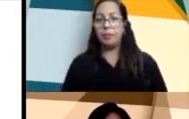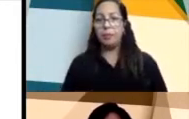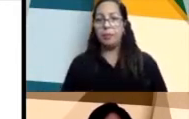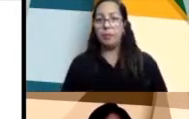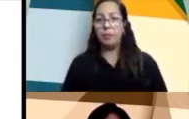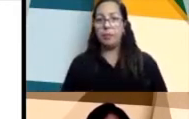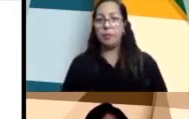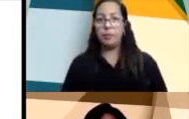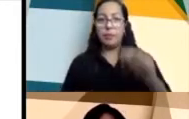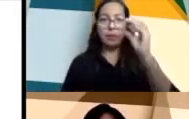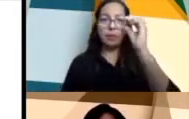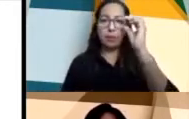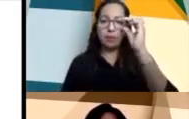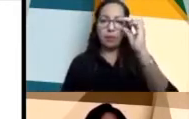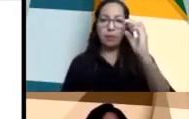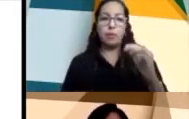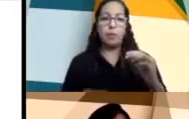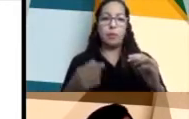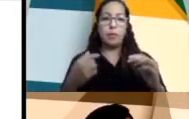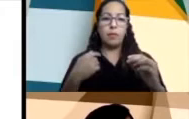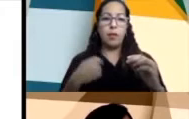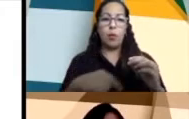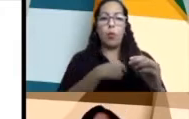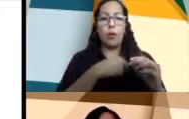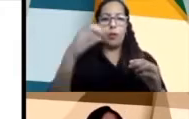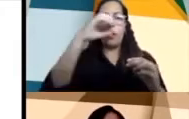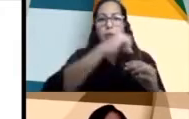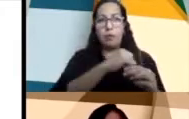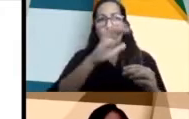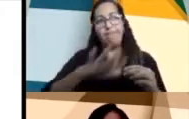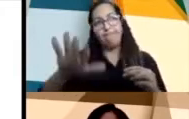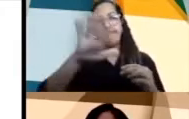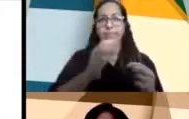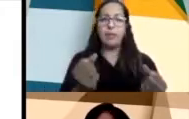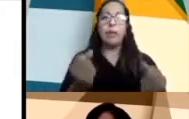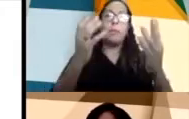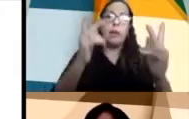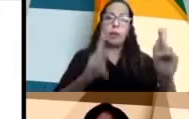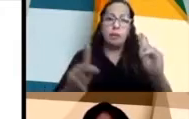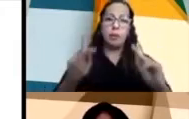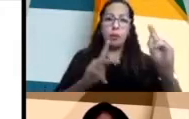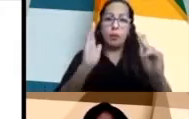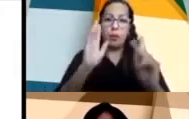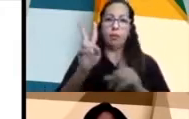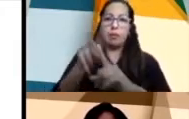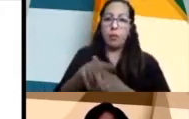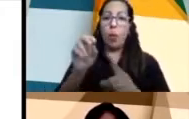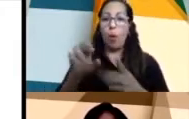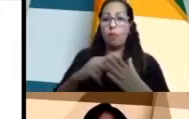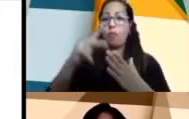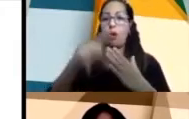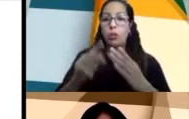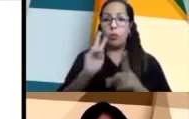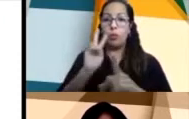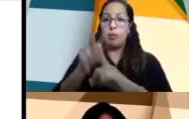We make some assumptions to determine how many eligible recipients and projects we might have